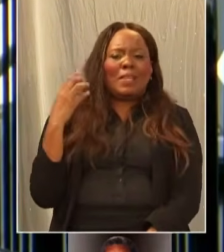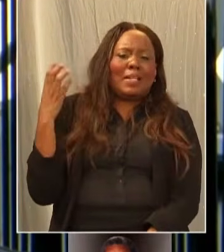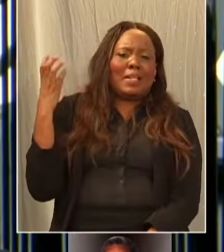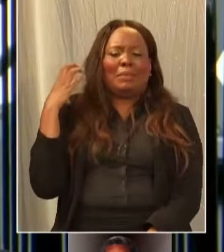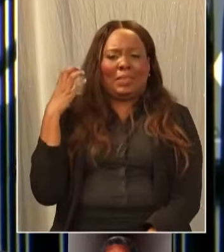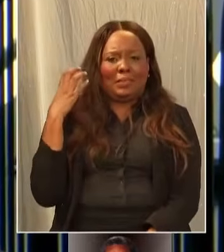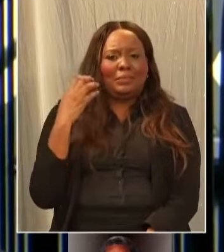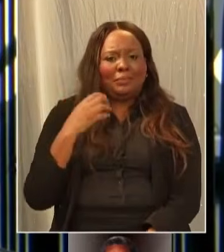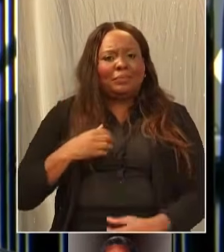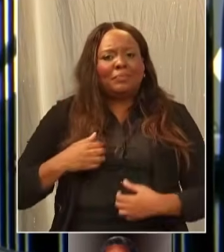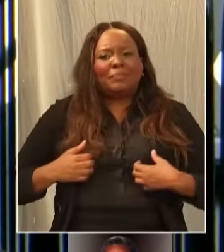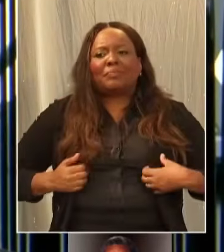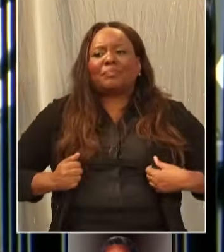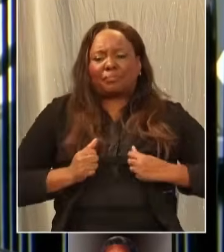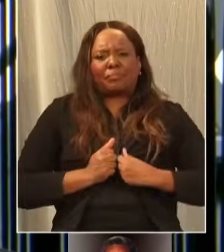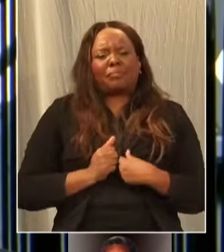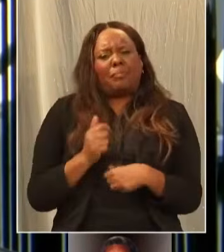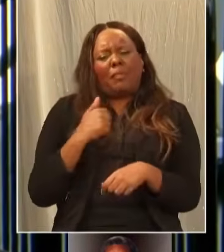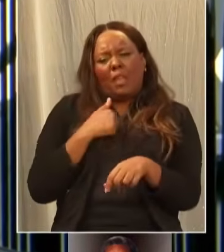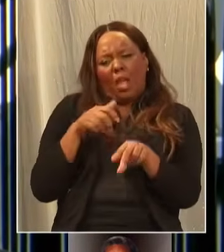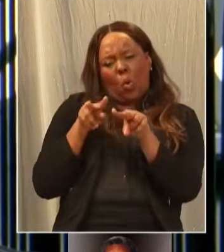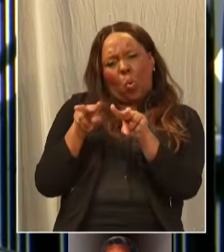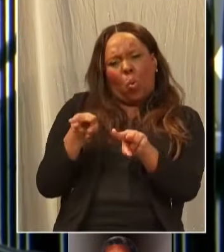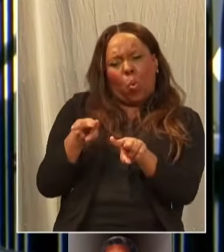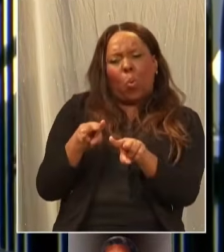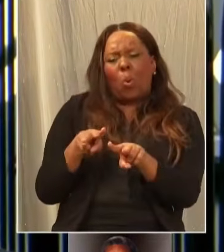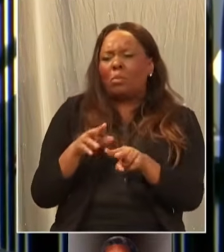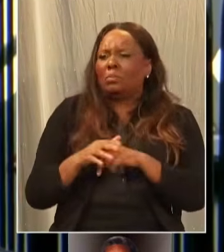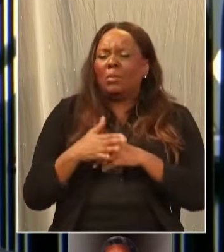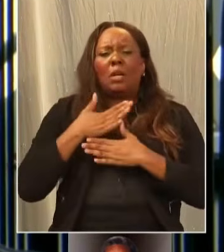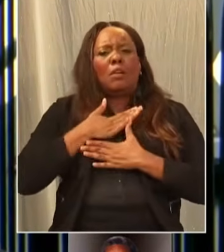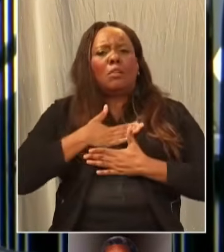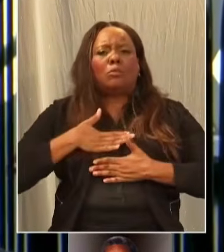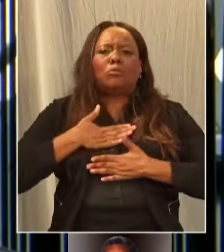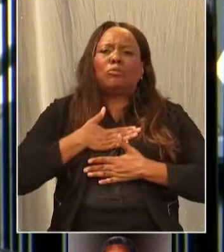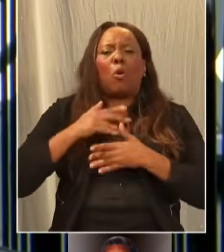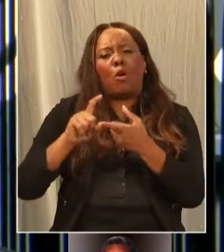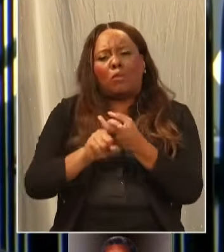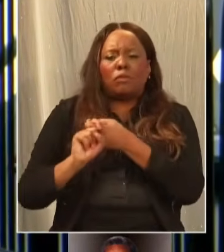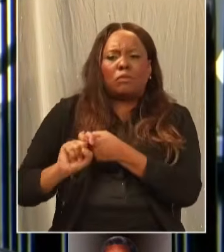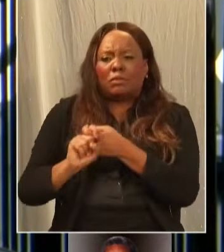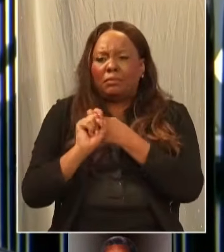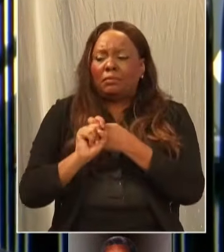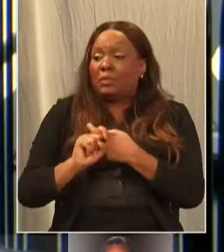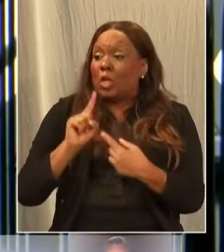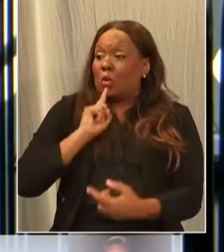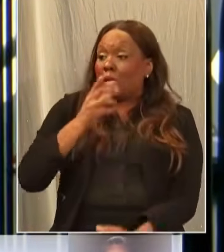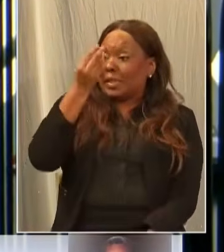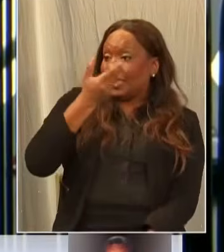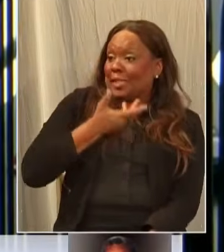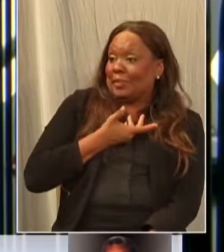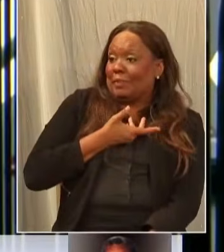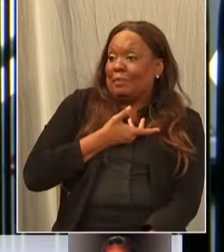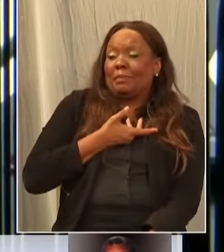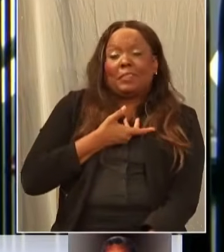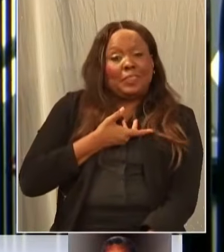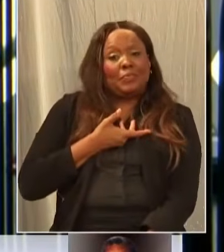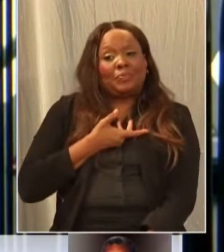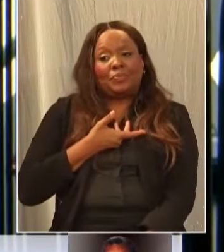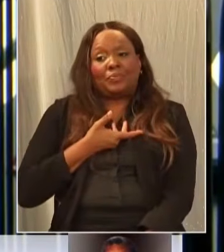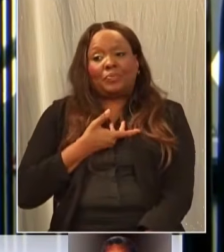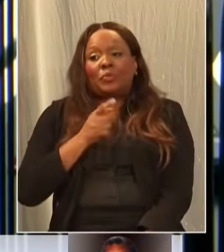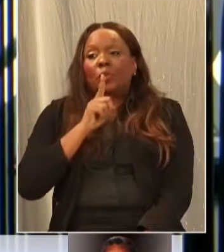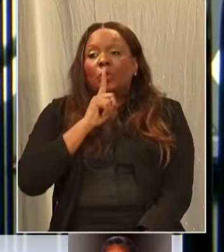Watching him at close quarters and enjoying his friendship provided me with the finest